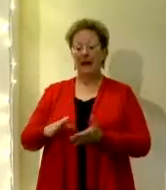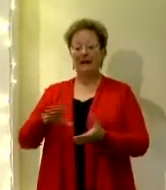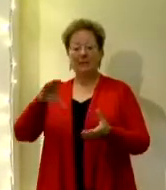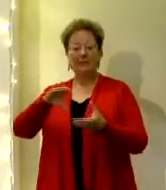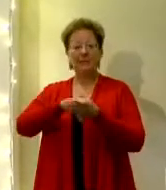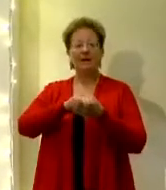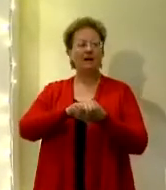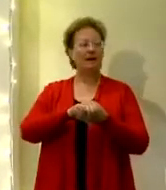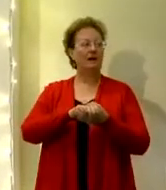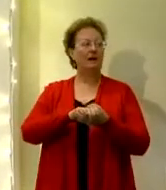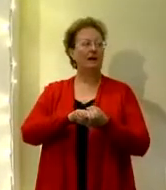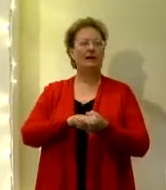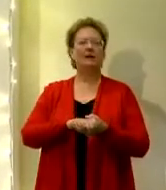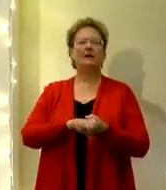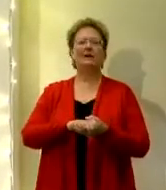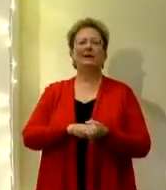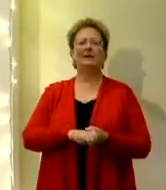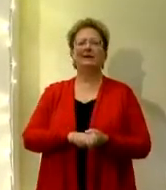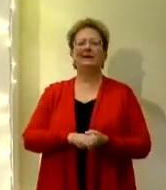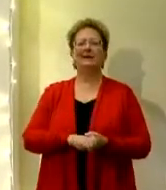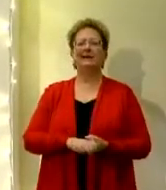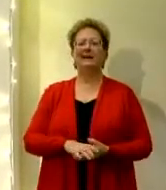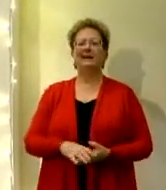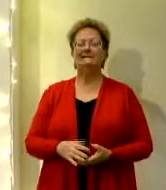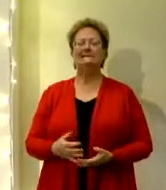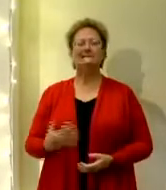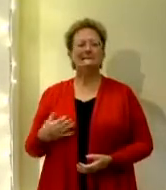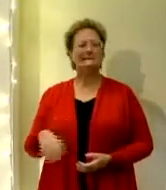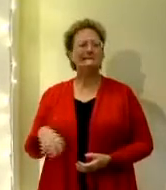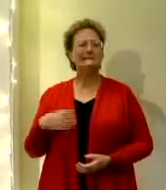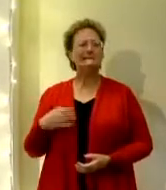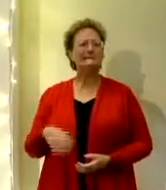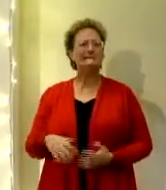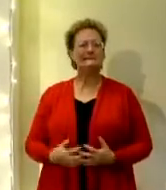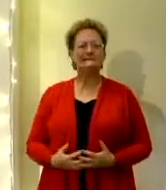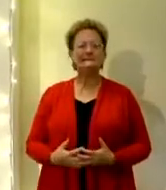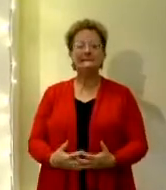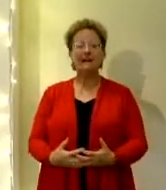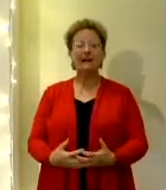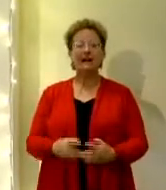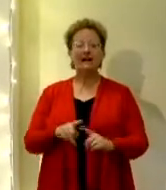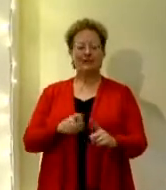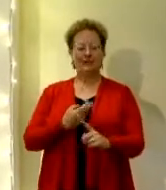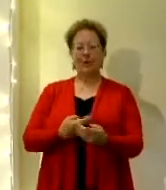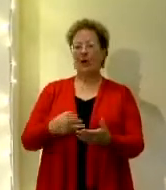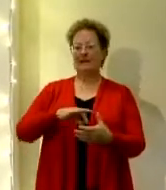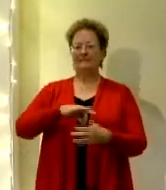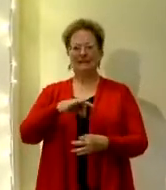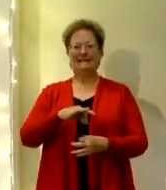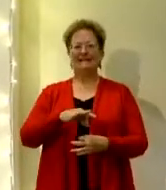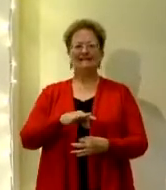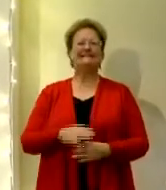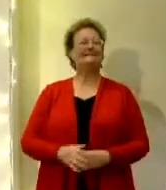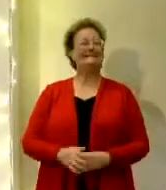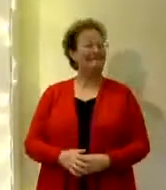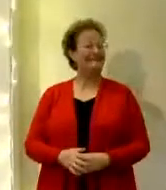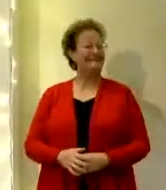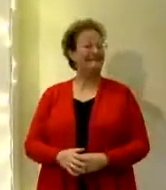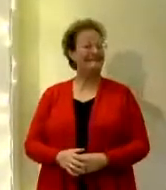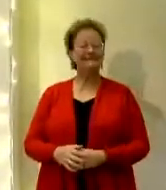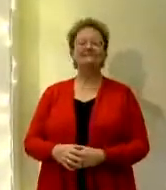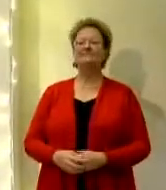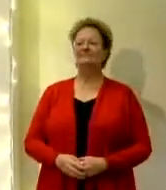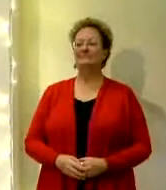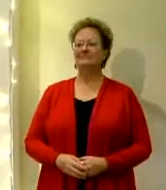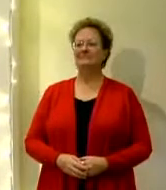says, I'm pregnant. It's from the Holy Spirit. Can you imagine